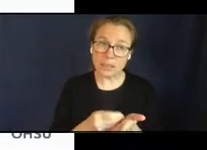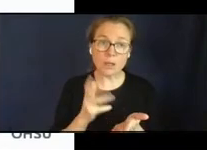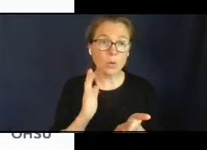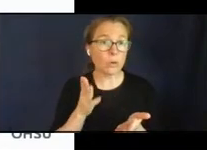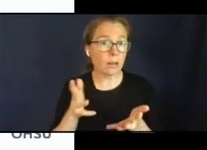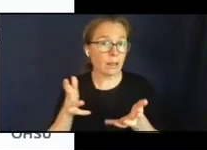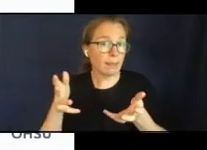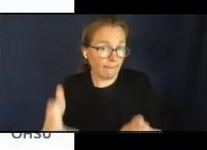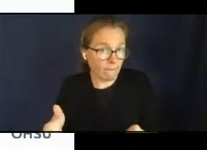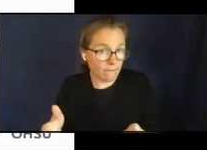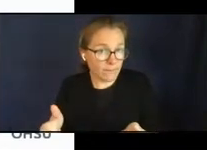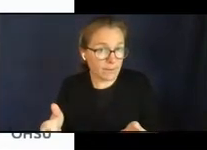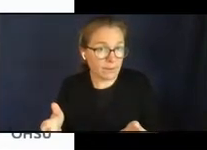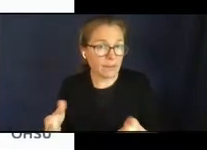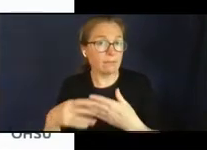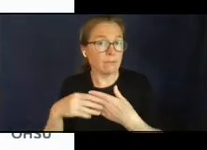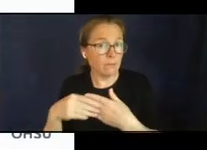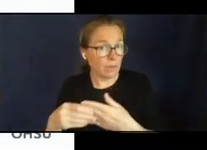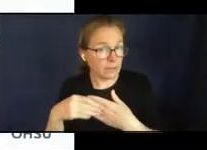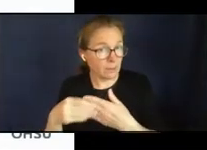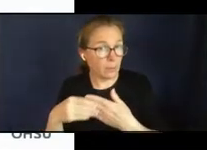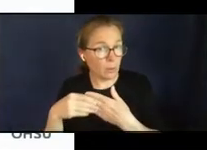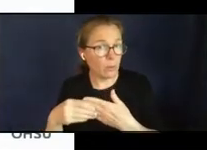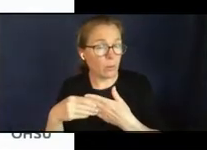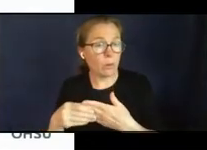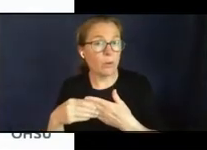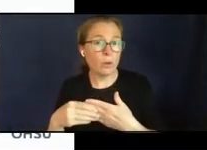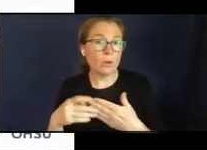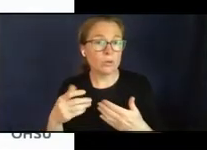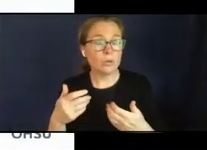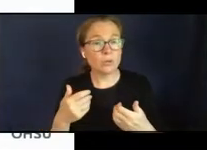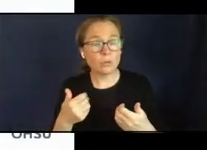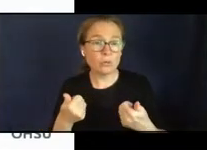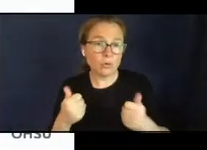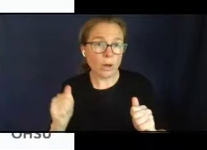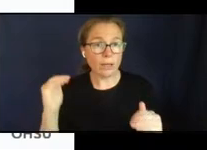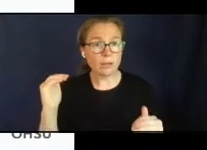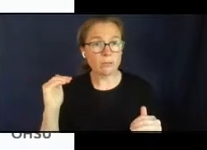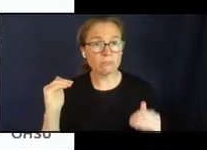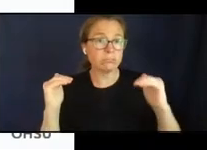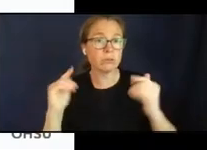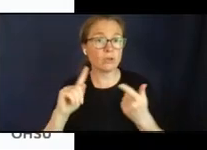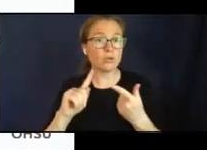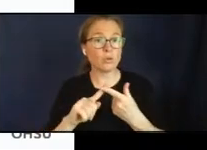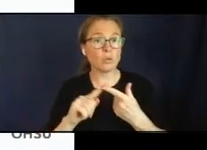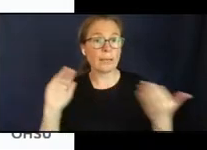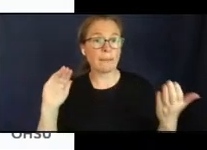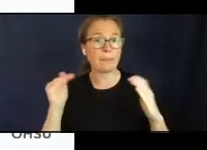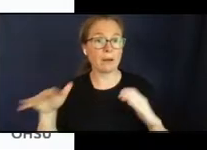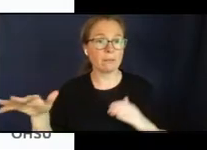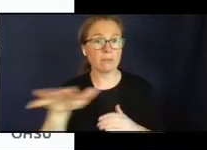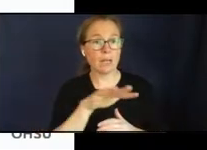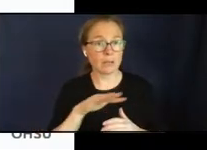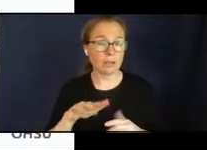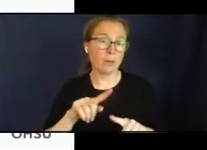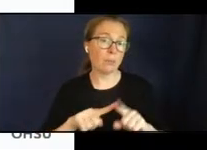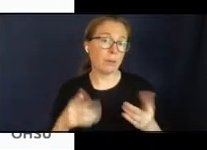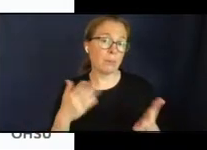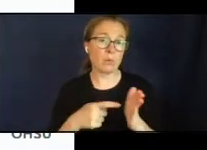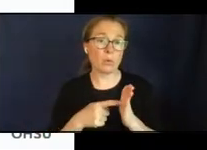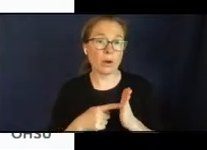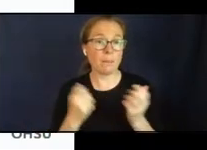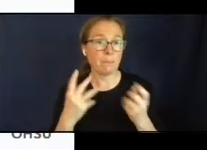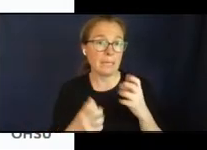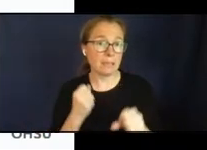or within this budget to make market adjustments as well. But it may be a multi-year process. How